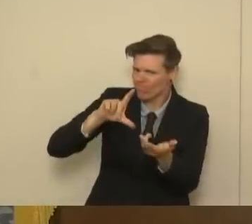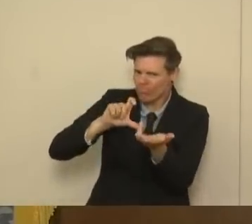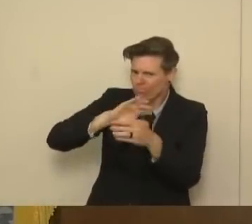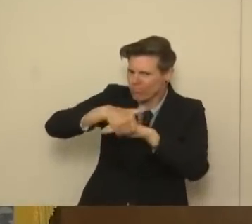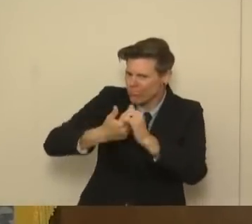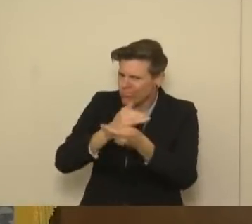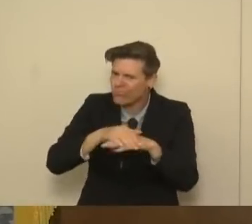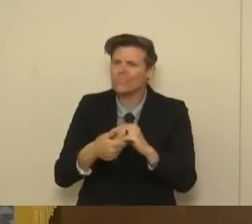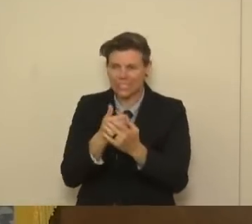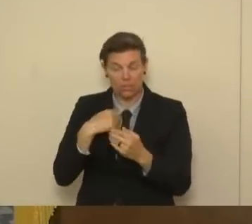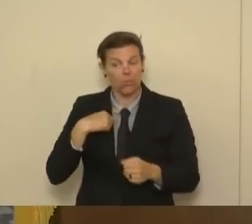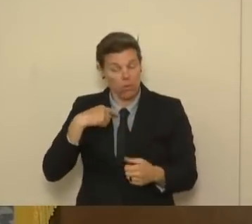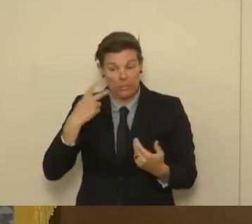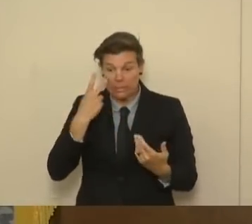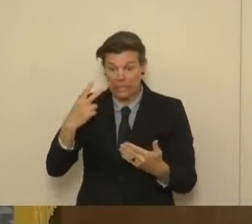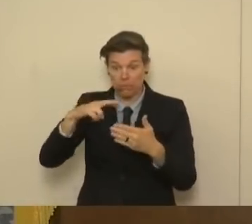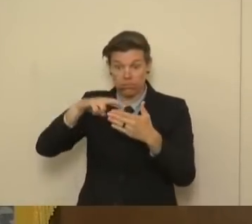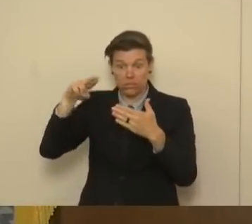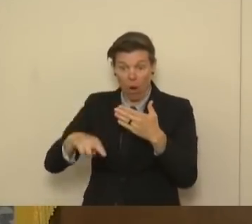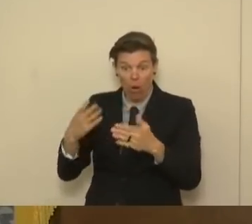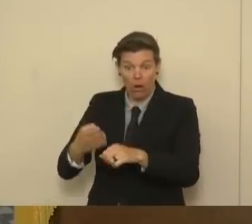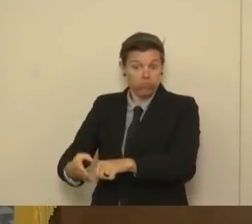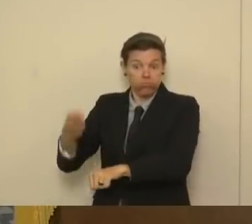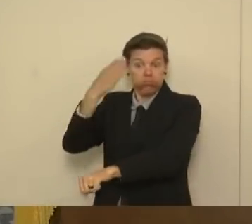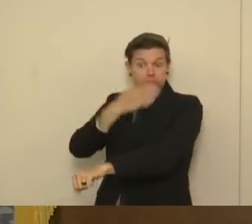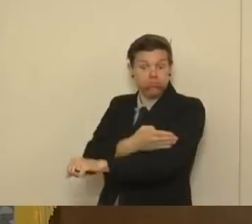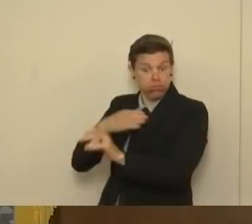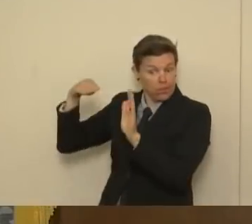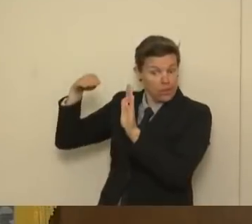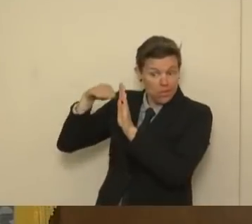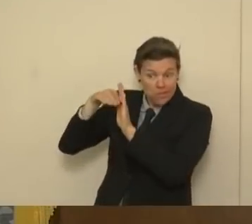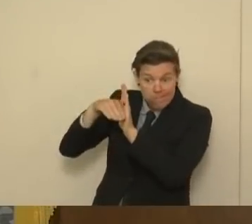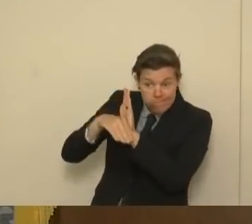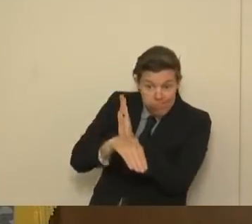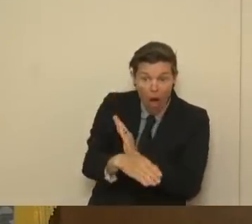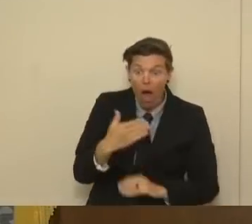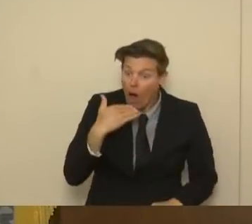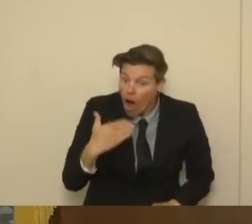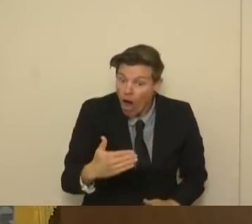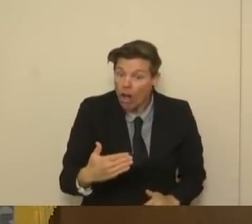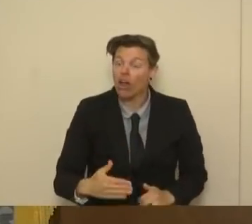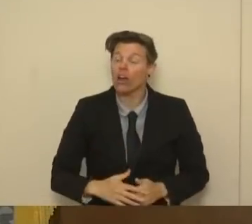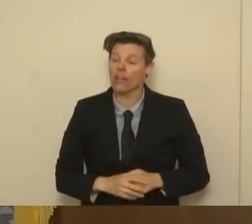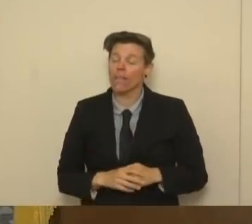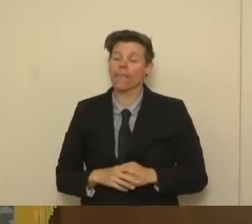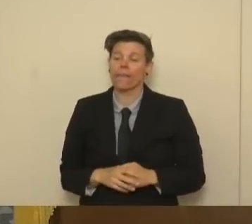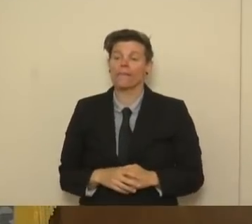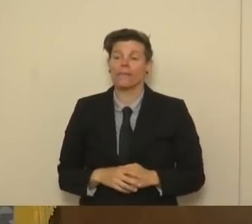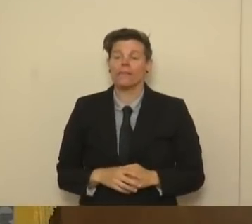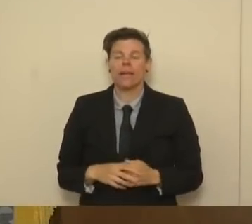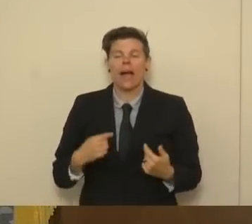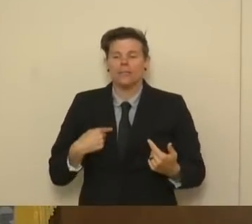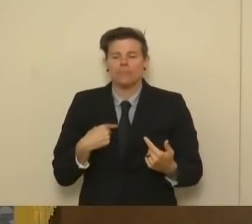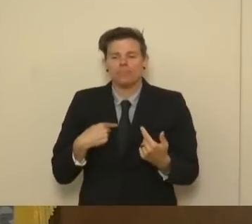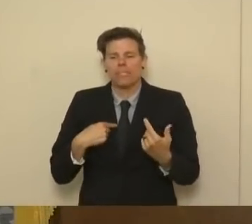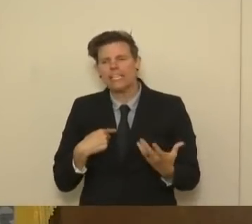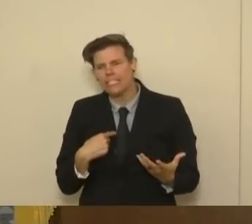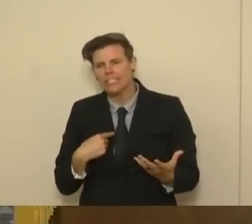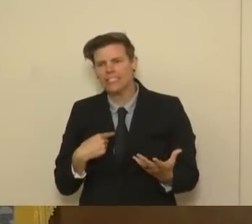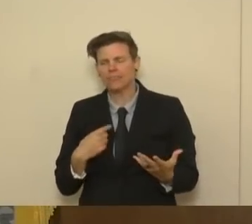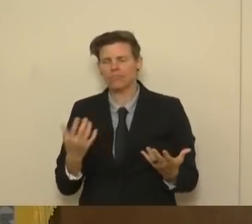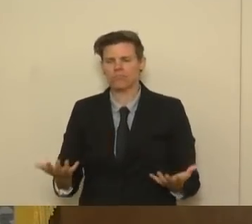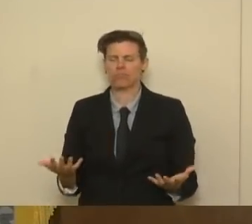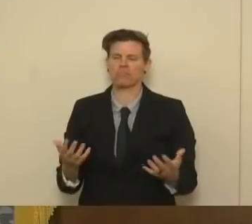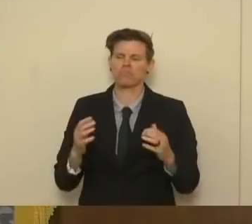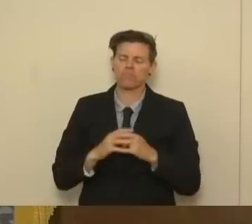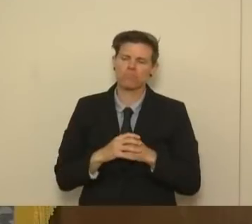absolutely make a difference. I can remember, I can't remember, let me do it another way. I